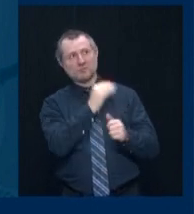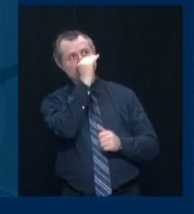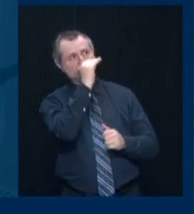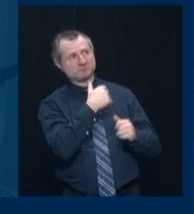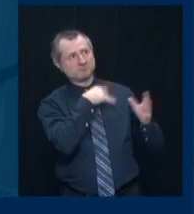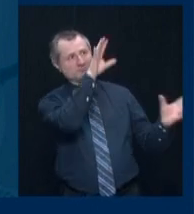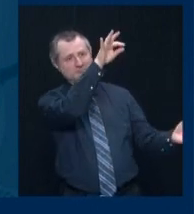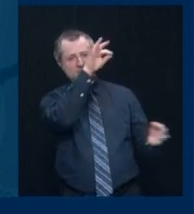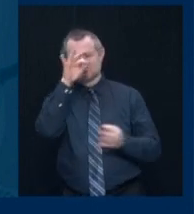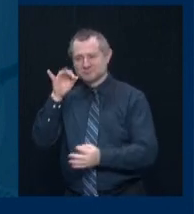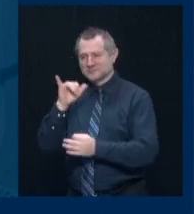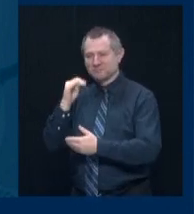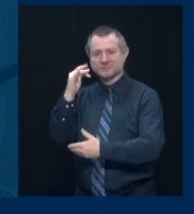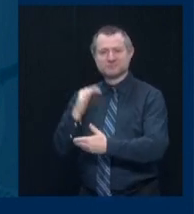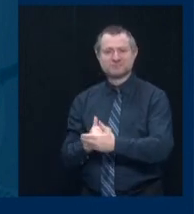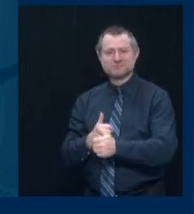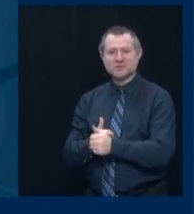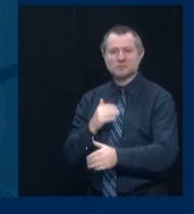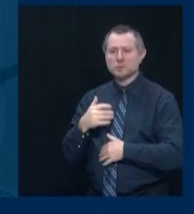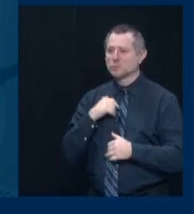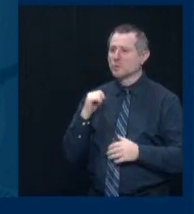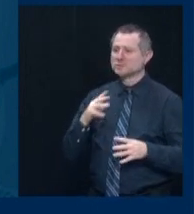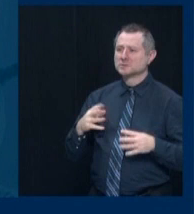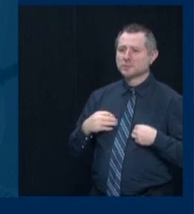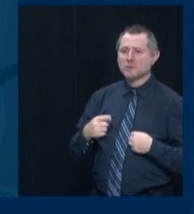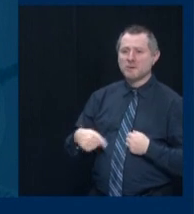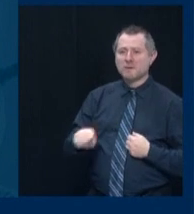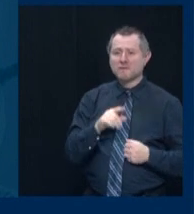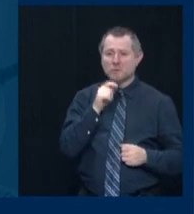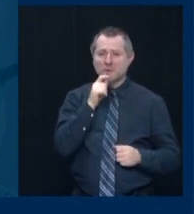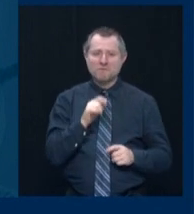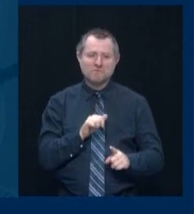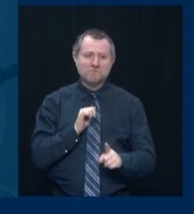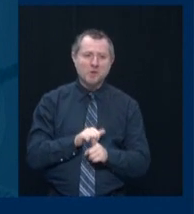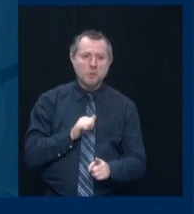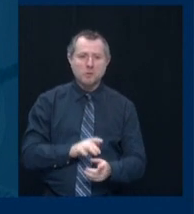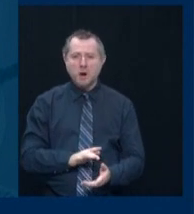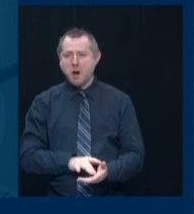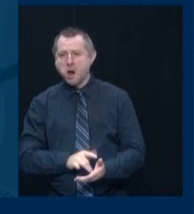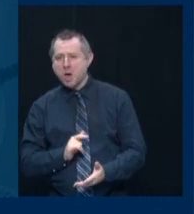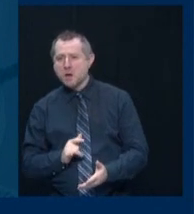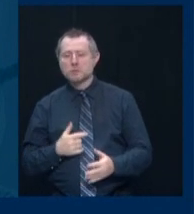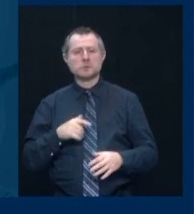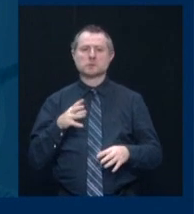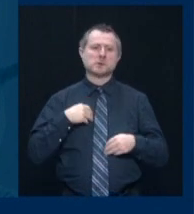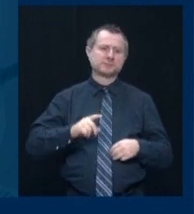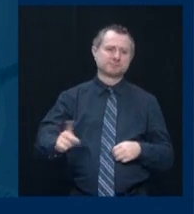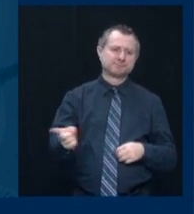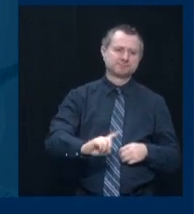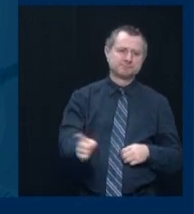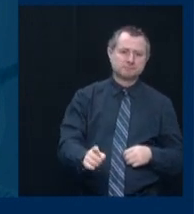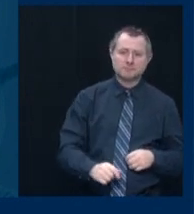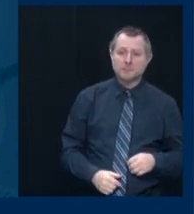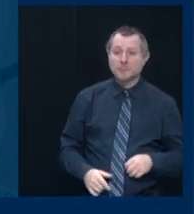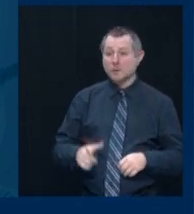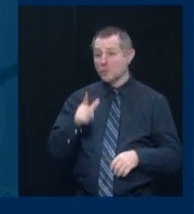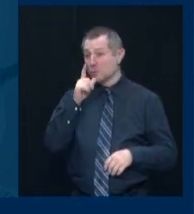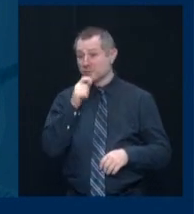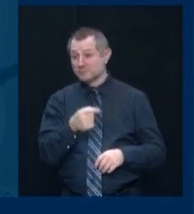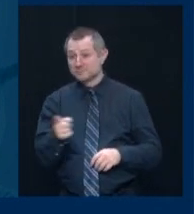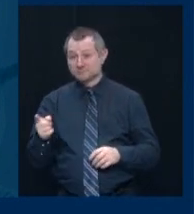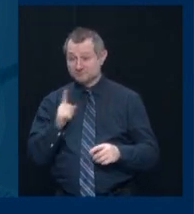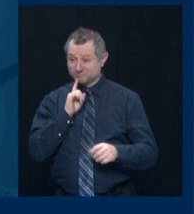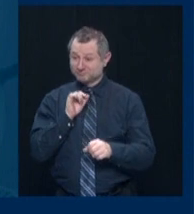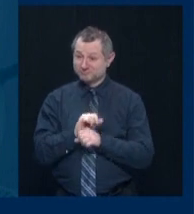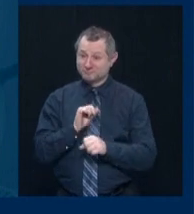We will not tolerate any fraud in the vaccination process. Anyone who engages in